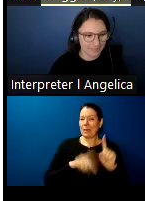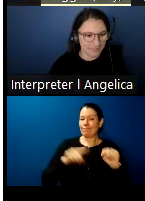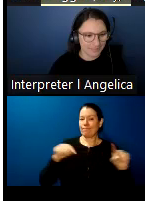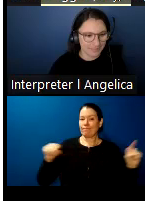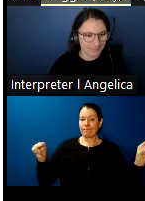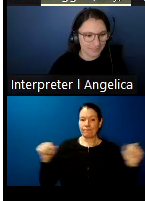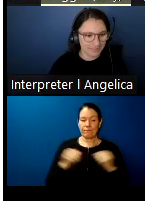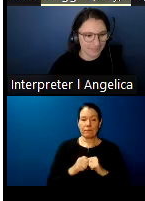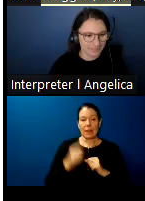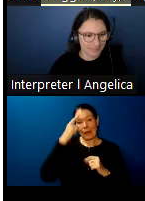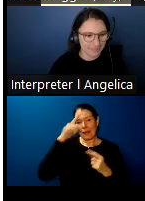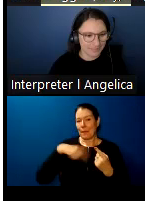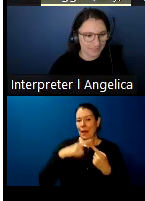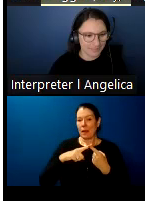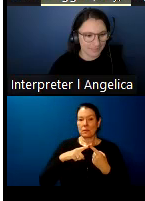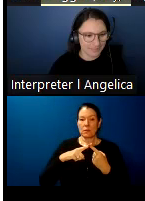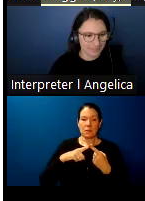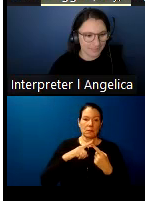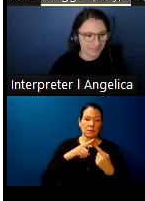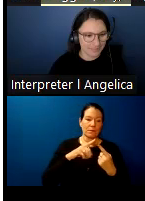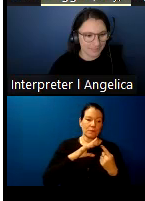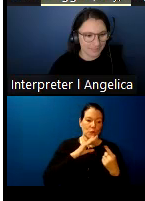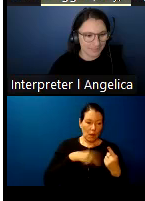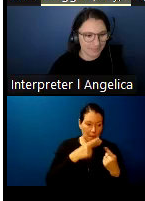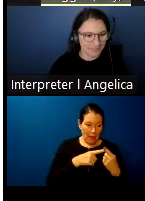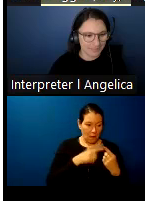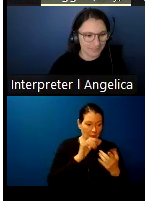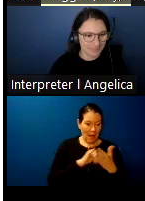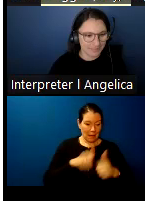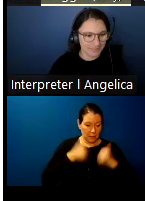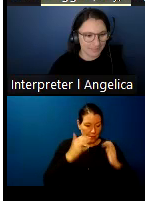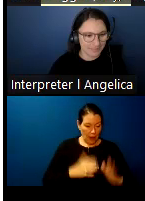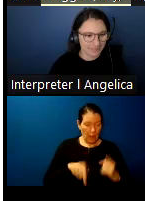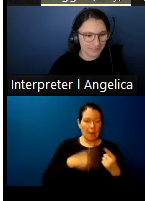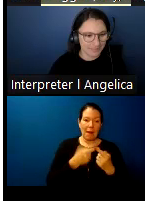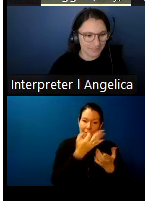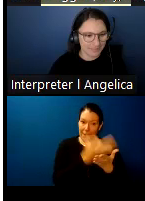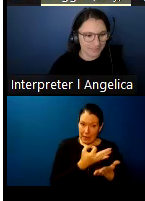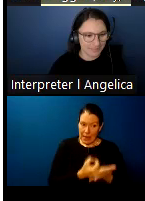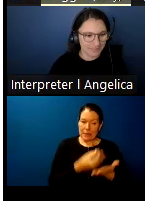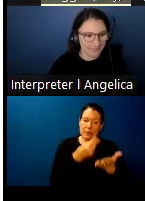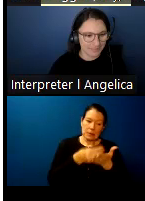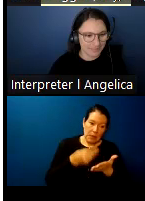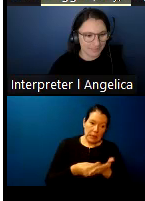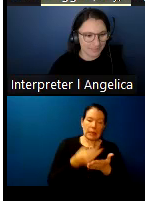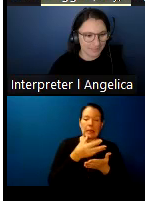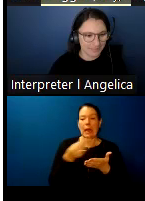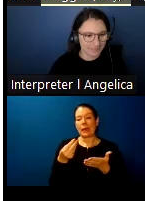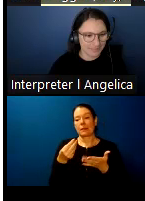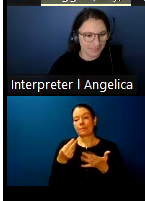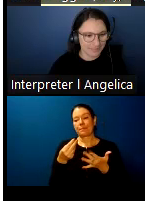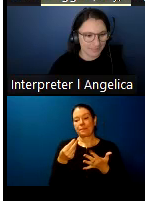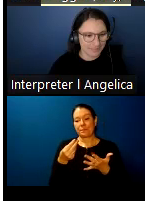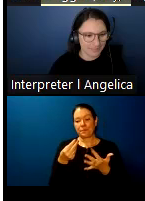So think about that when you're thinking about talking to them about their finances, their money, and their